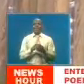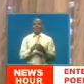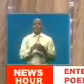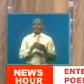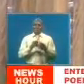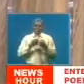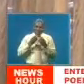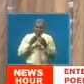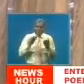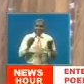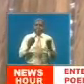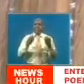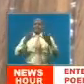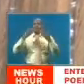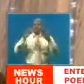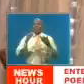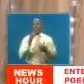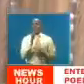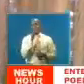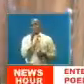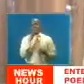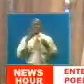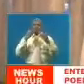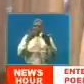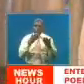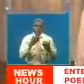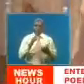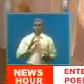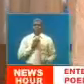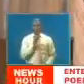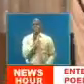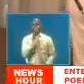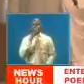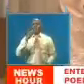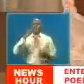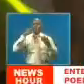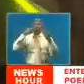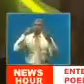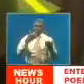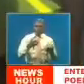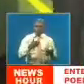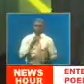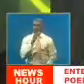profoundly, thank you. Thank you. And thank you.